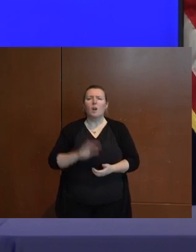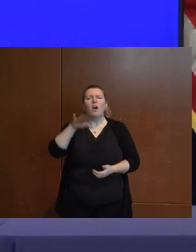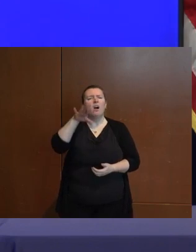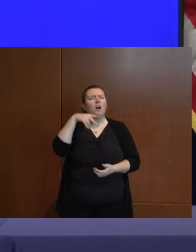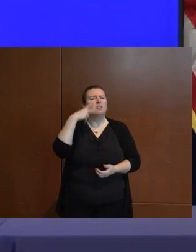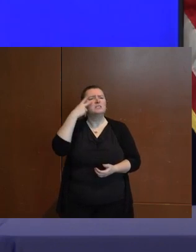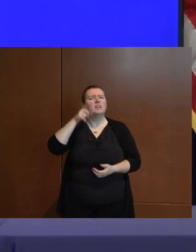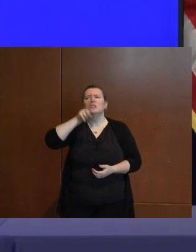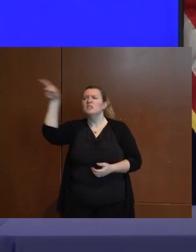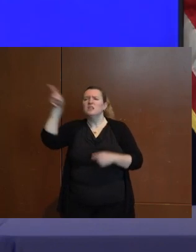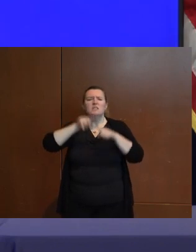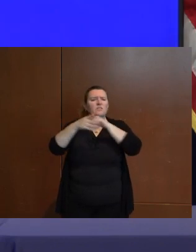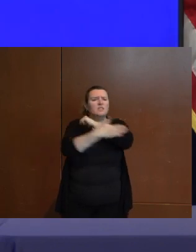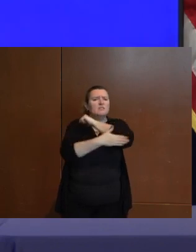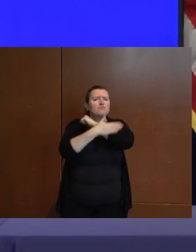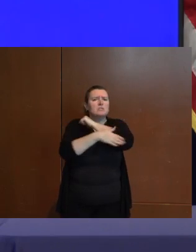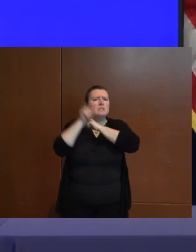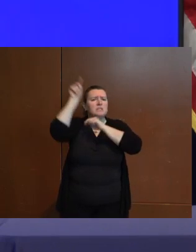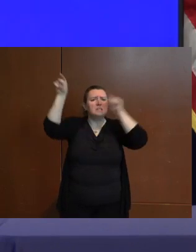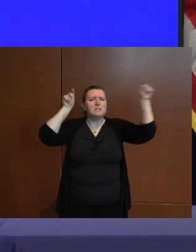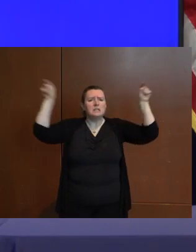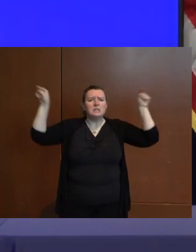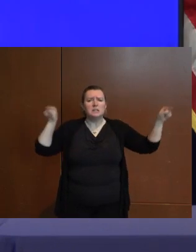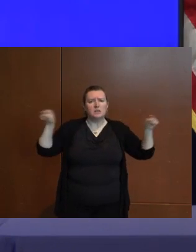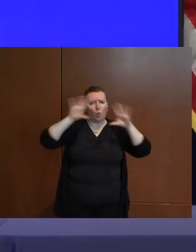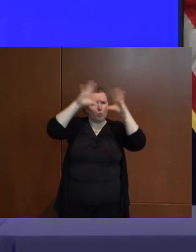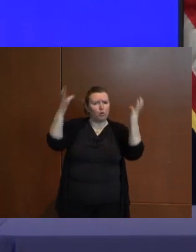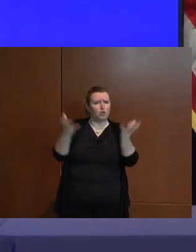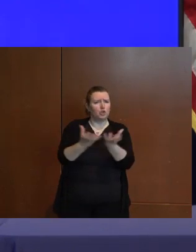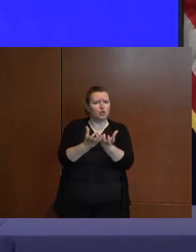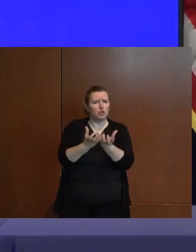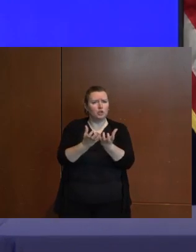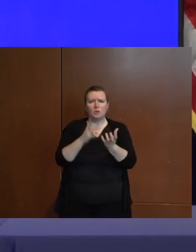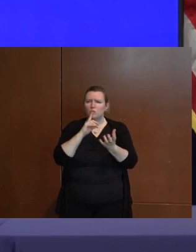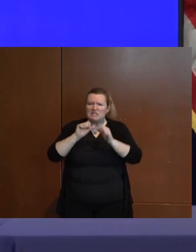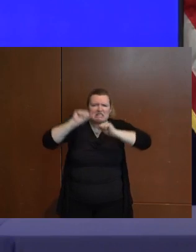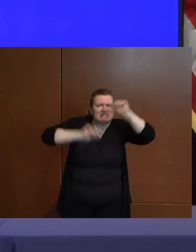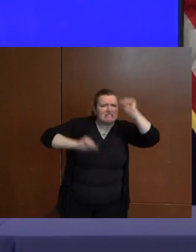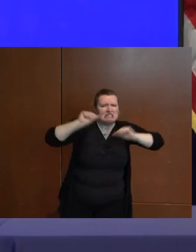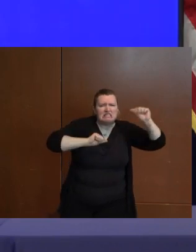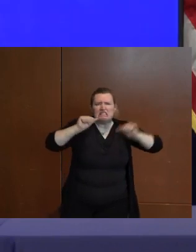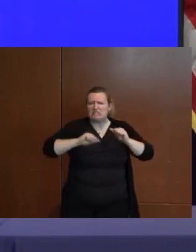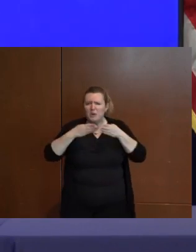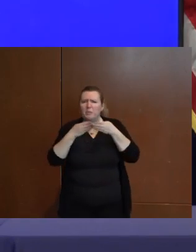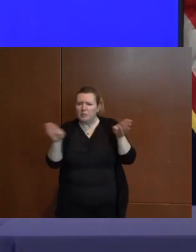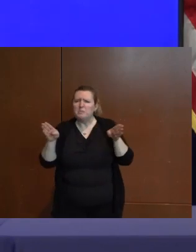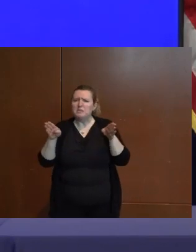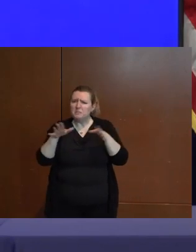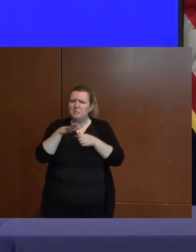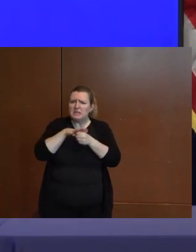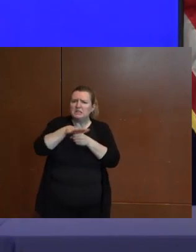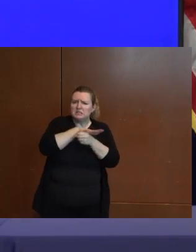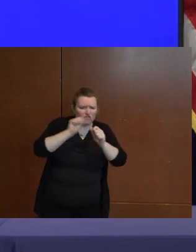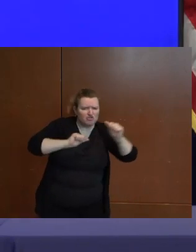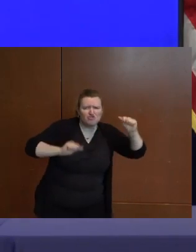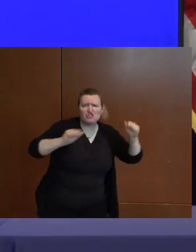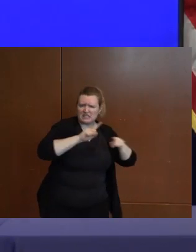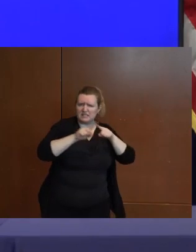in New Jersey? And for the Colonel, do we know how many troopers are out sick at this